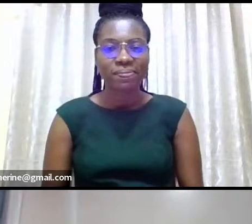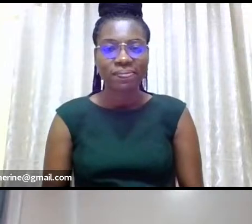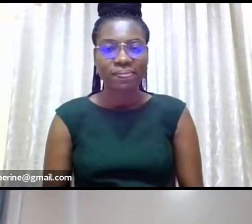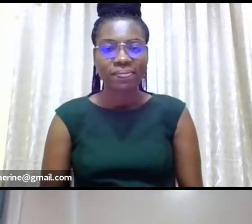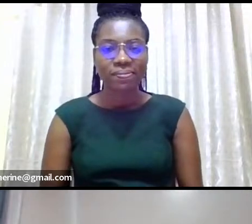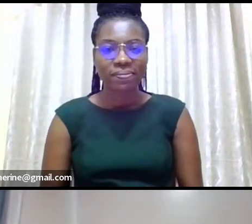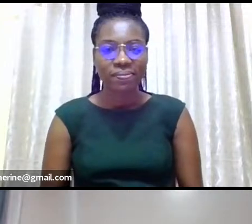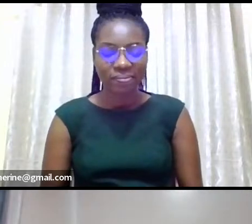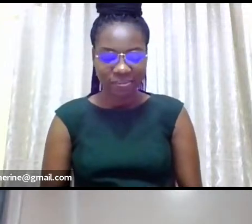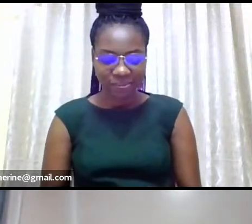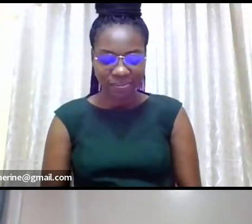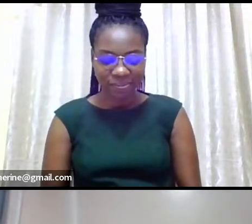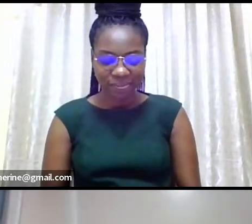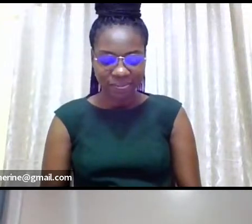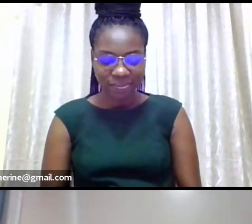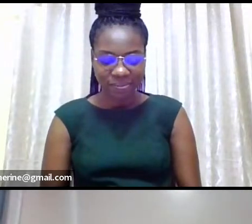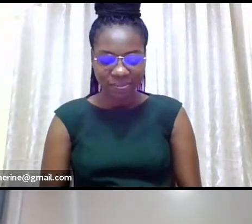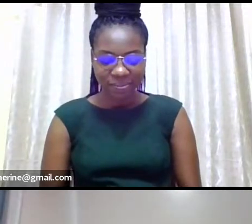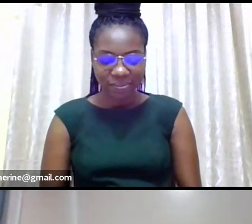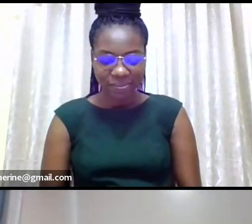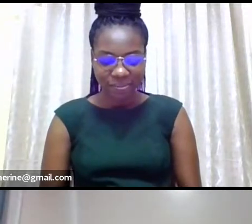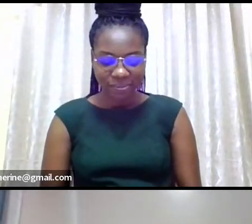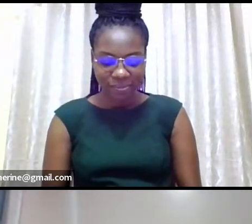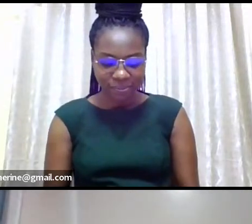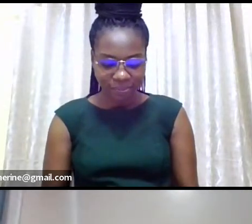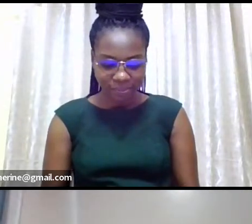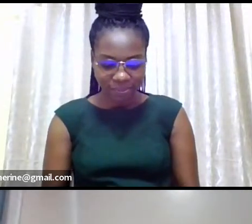Saying we want to see your face. Have you seen that?